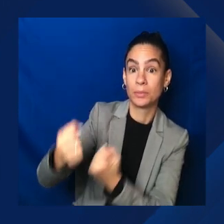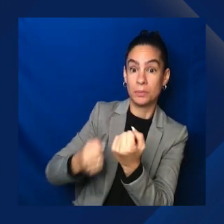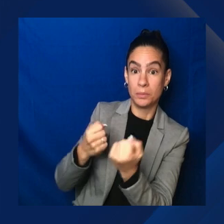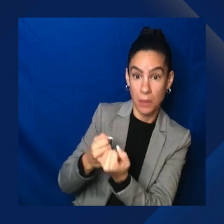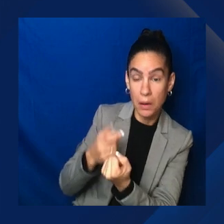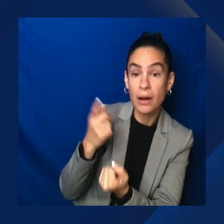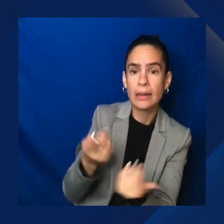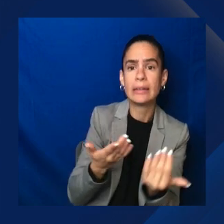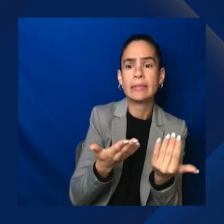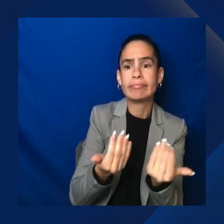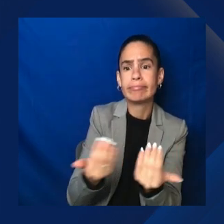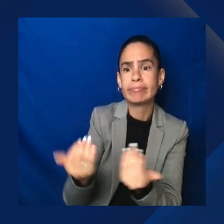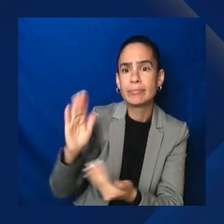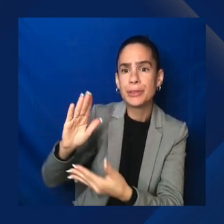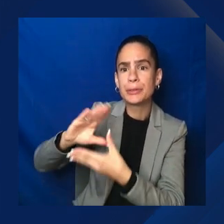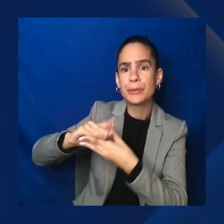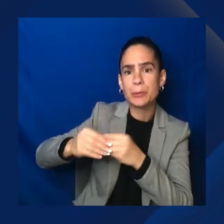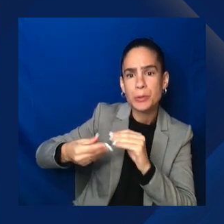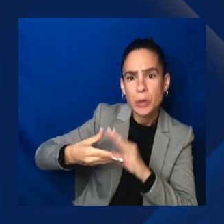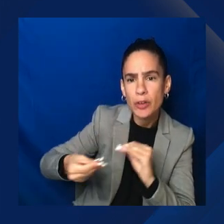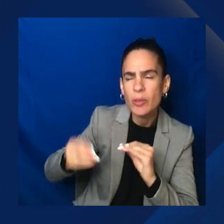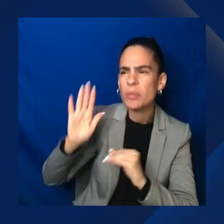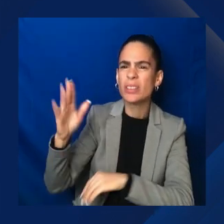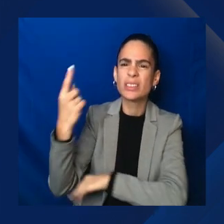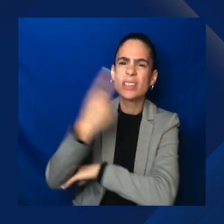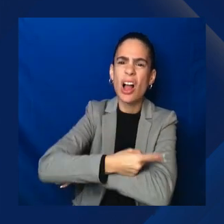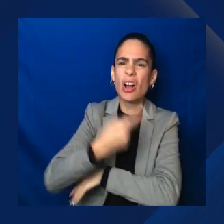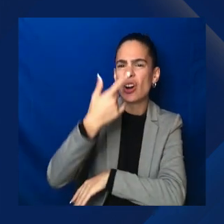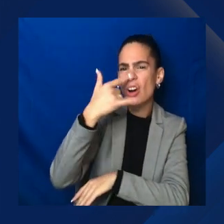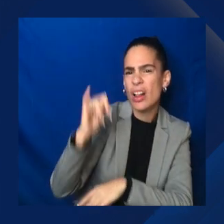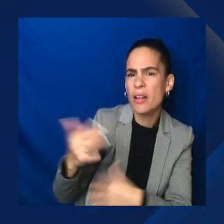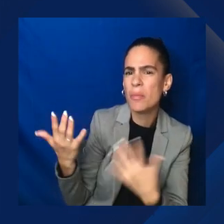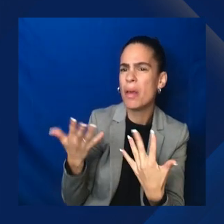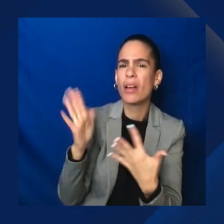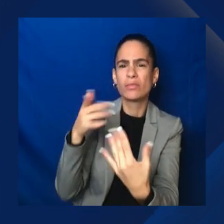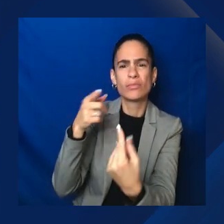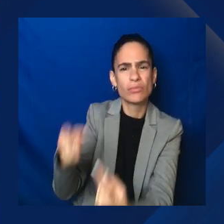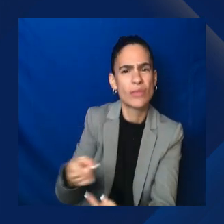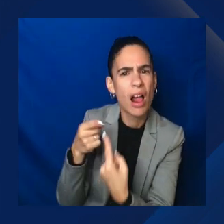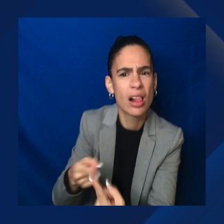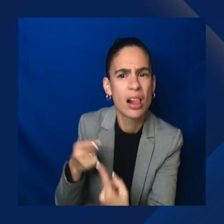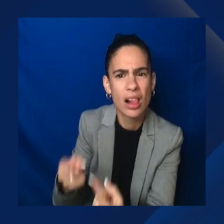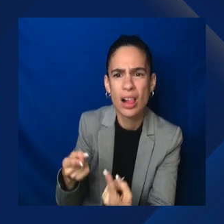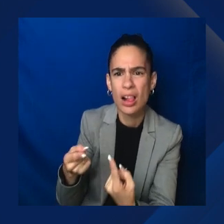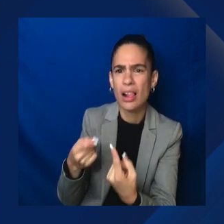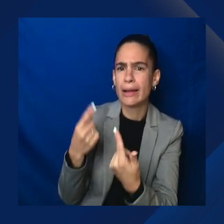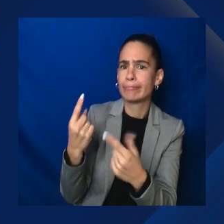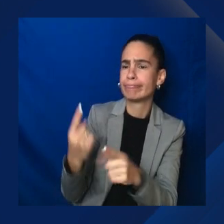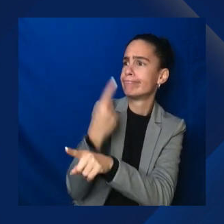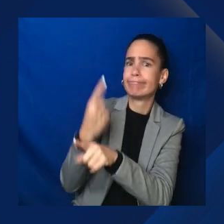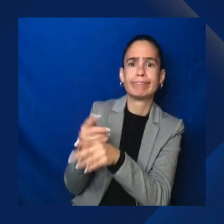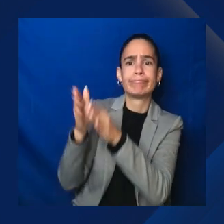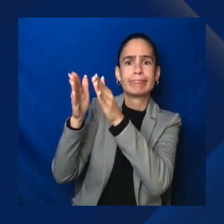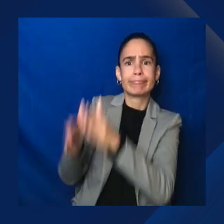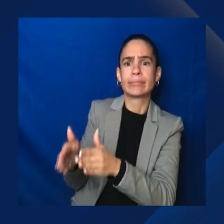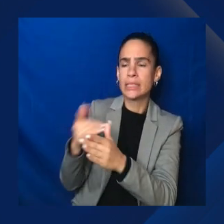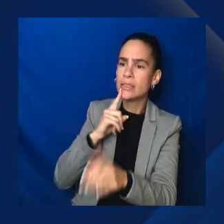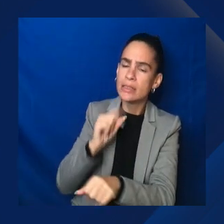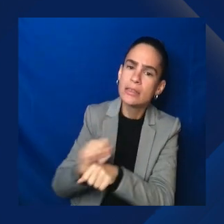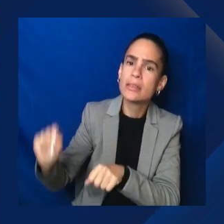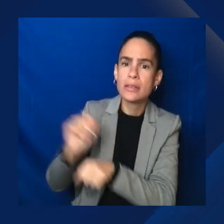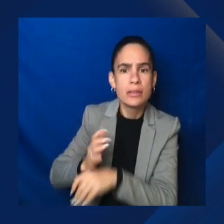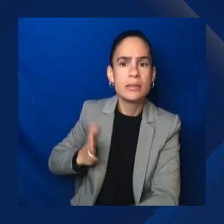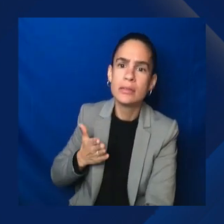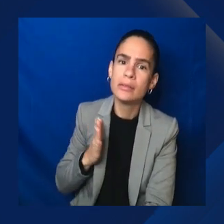what the struggles look like, you know, that every day person who is trying to make it. And to your point, that's so necessary,